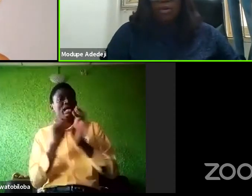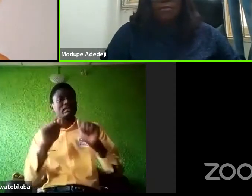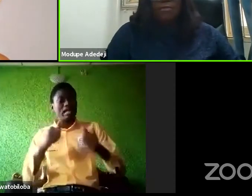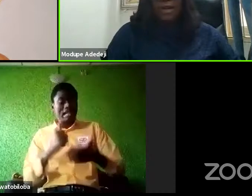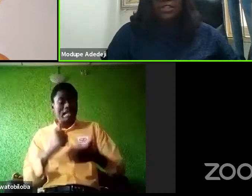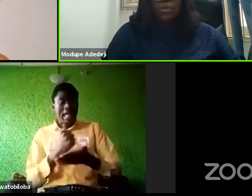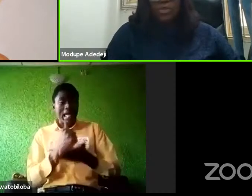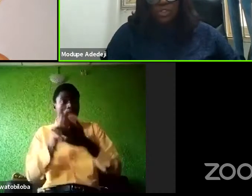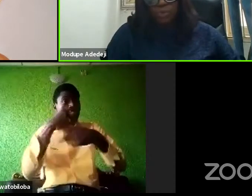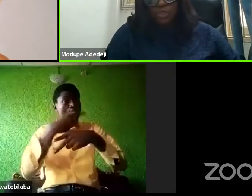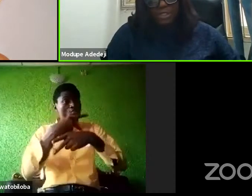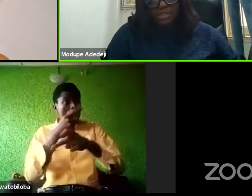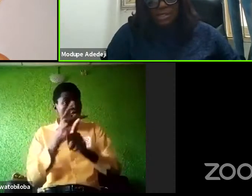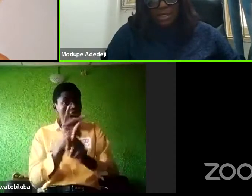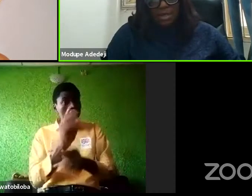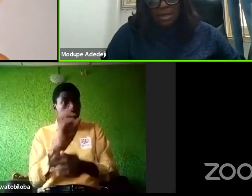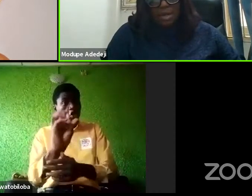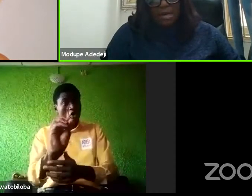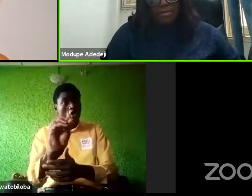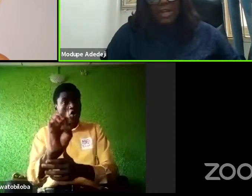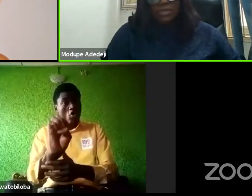that we call phytoestrogen.